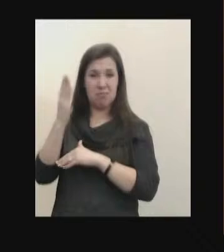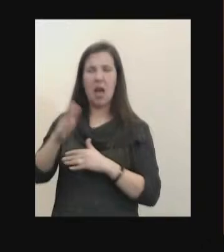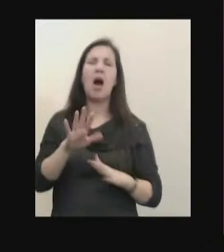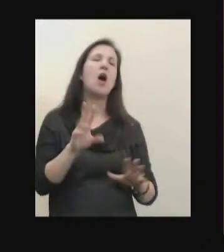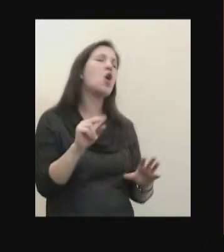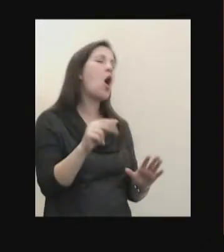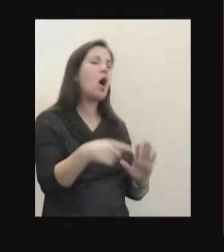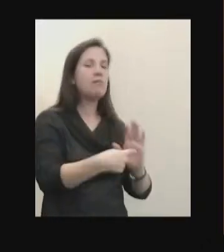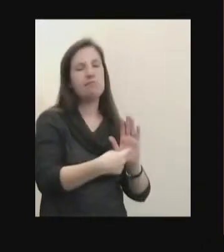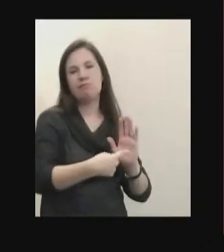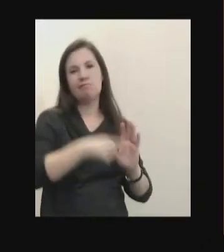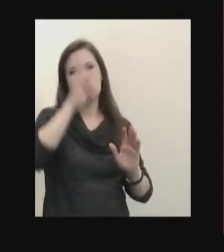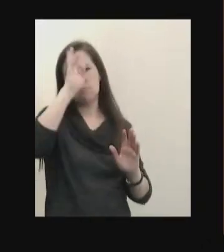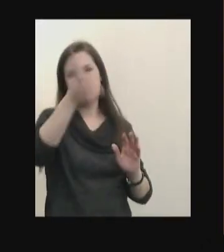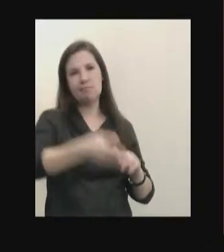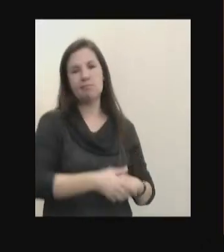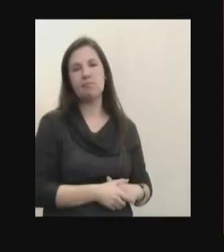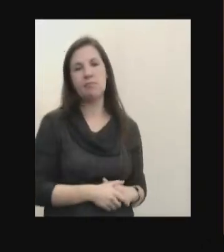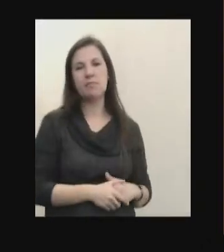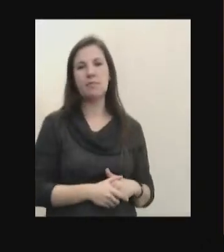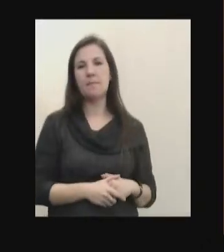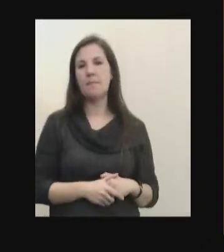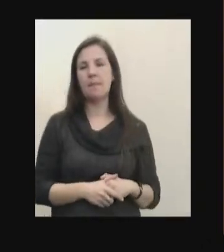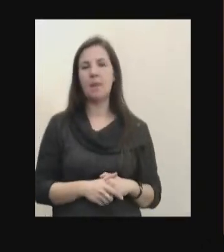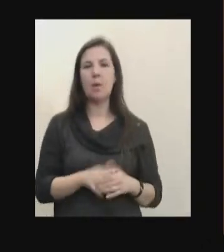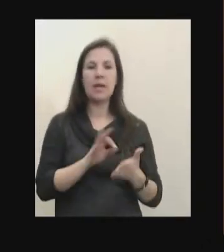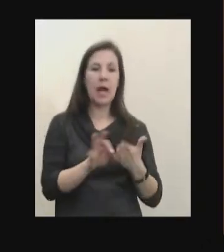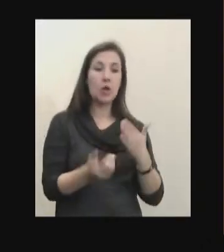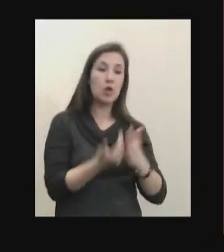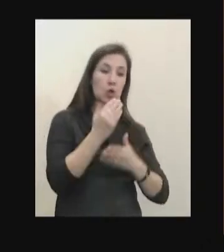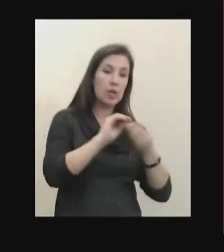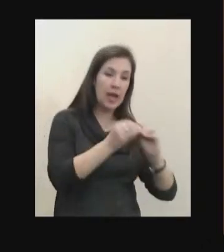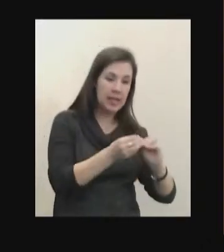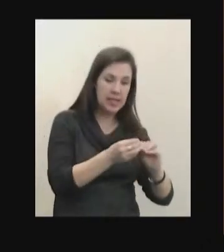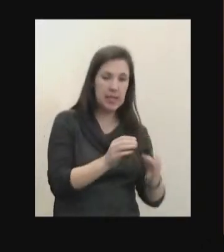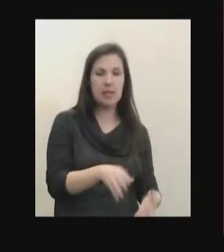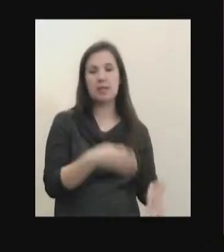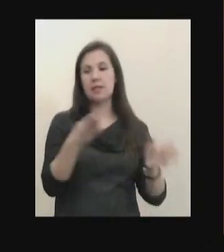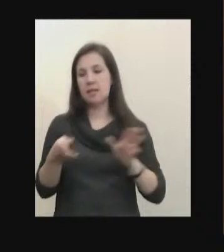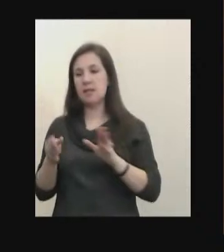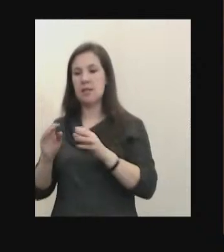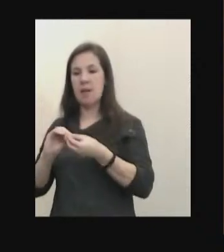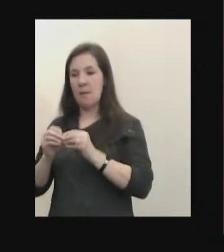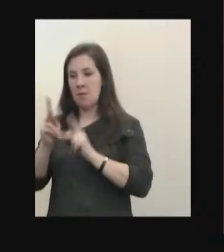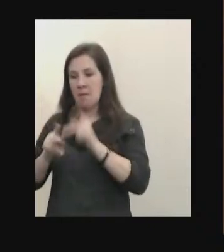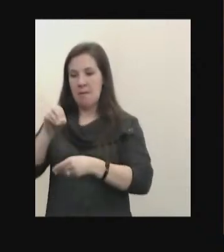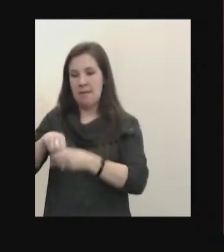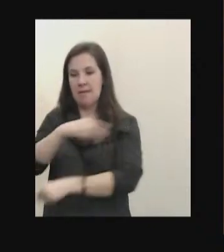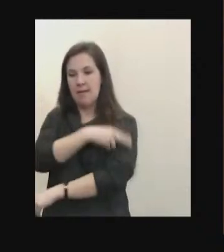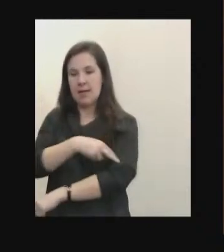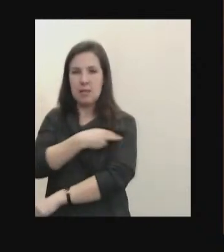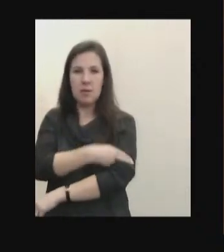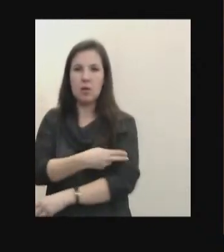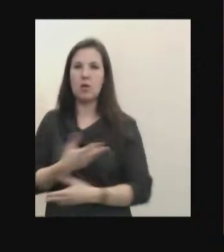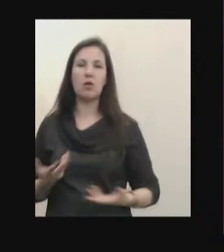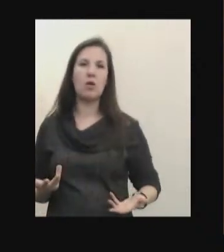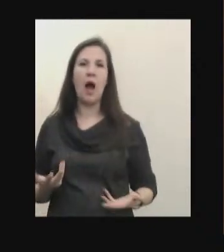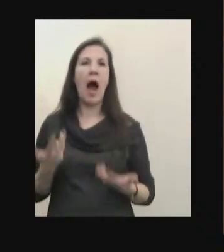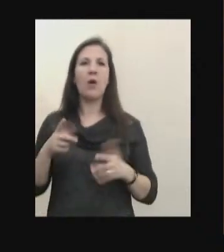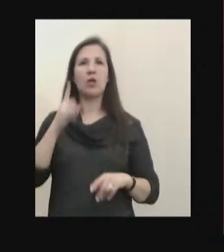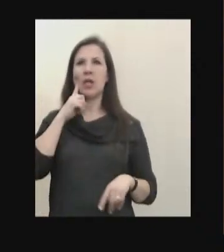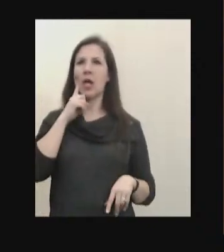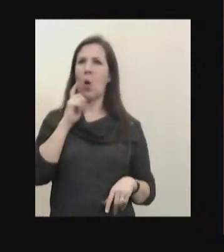example. We take into account the new cases and the hospitalizations. I don't want people to think that's the exact